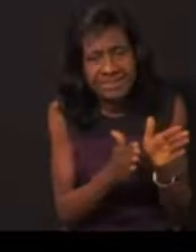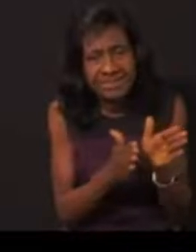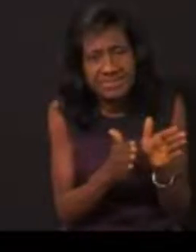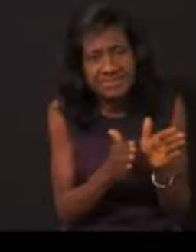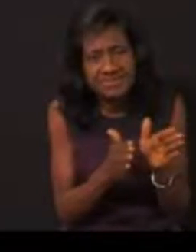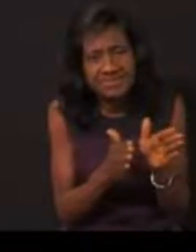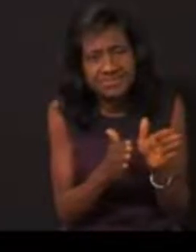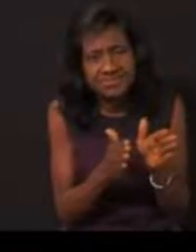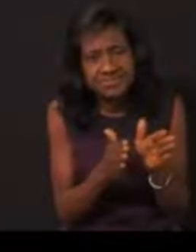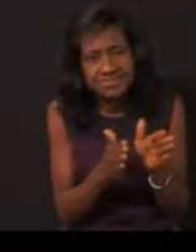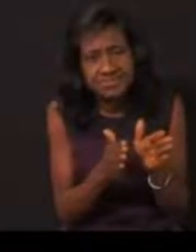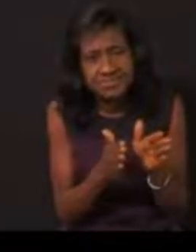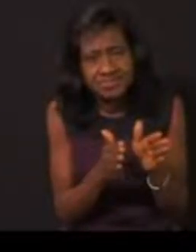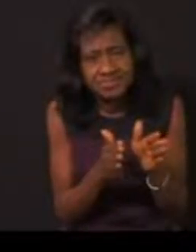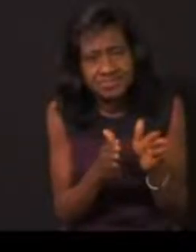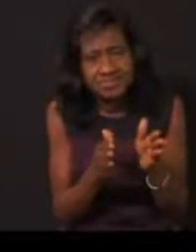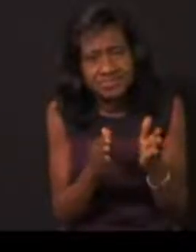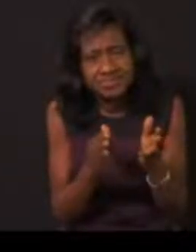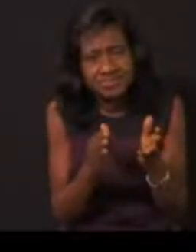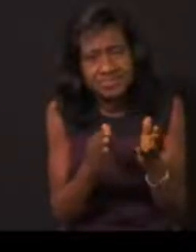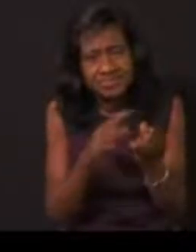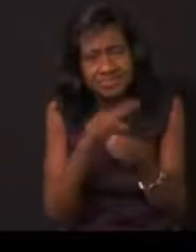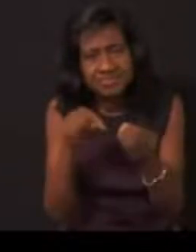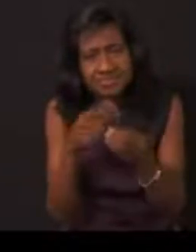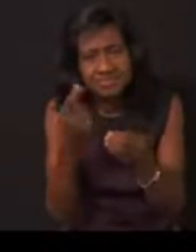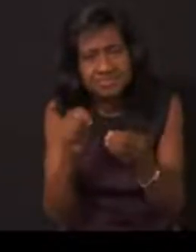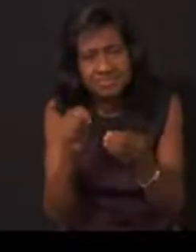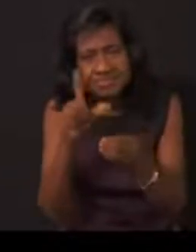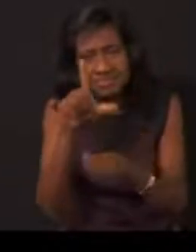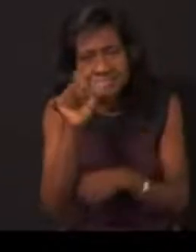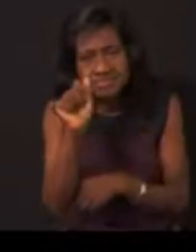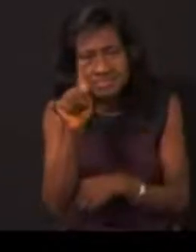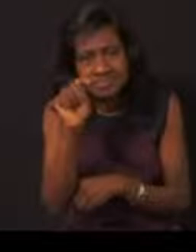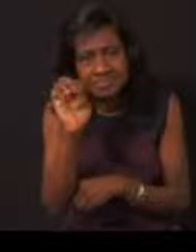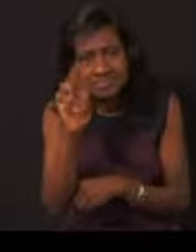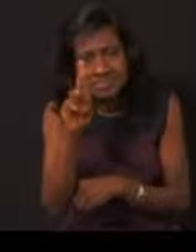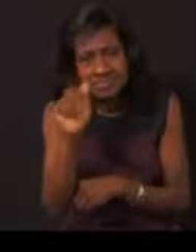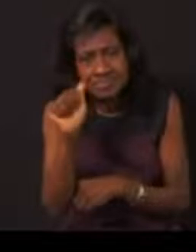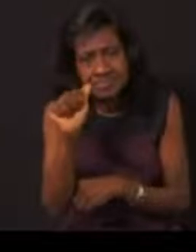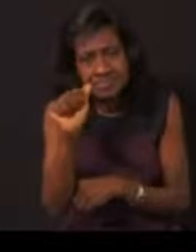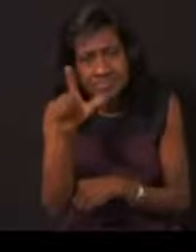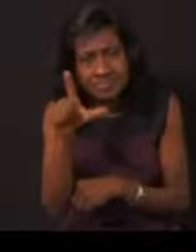processes around the lateral flow test that we will be utilizing.